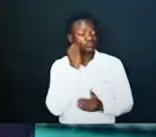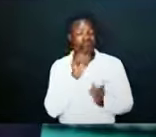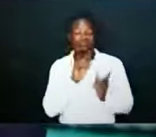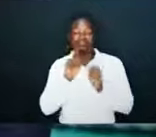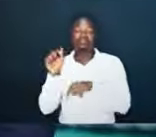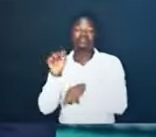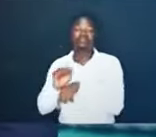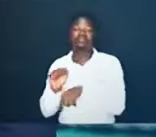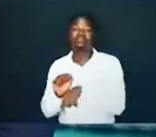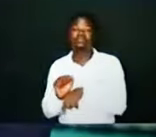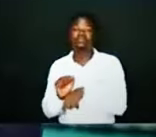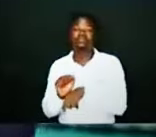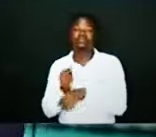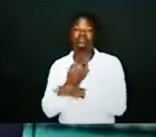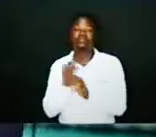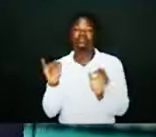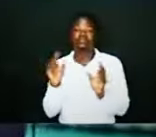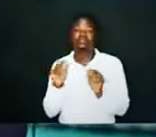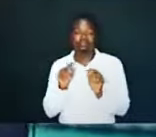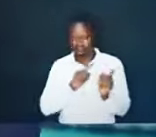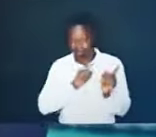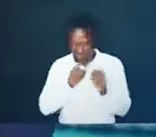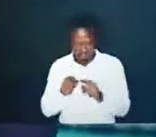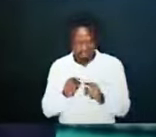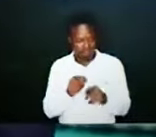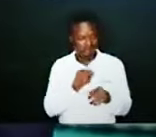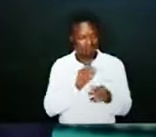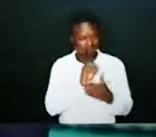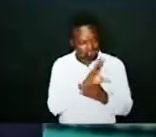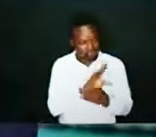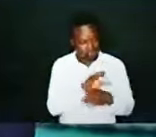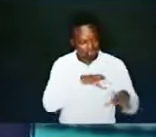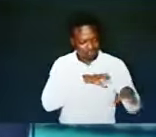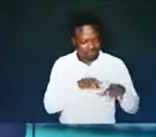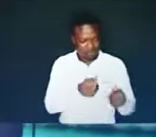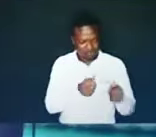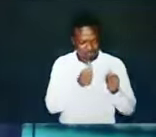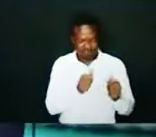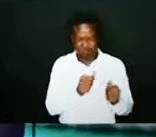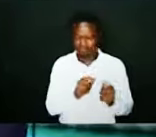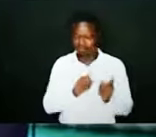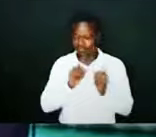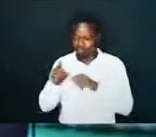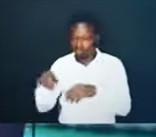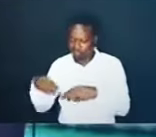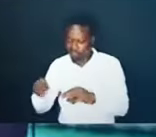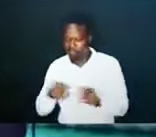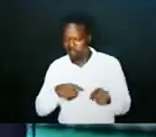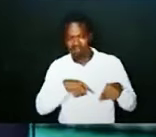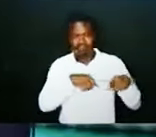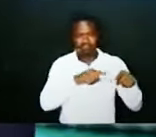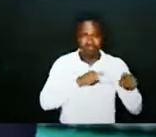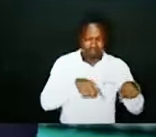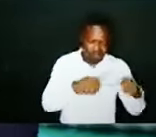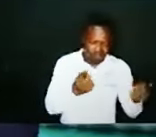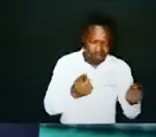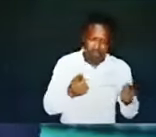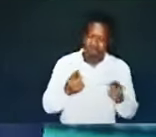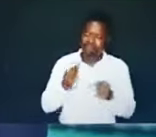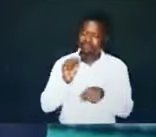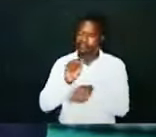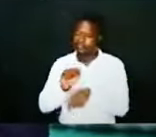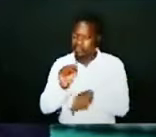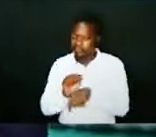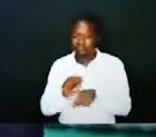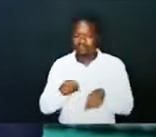the workplace. Take it to the marketplace. Let your husband know that you have a God who